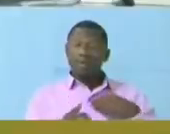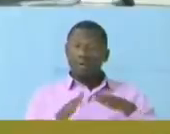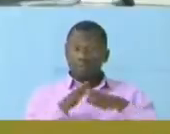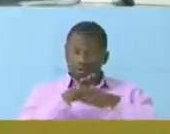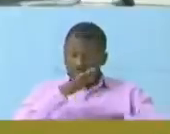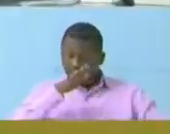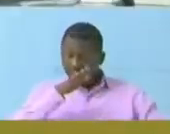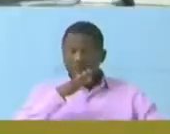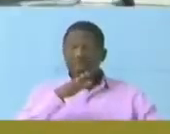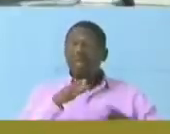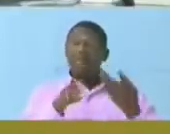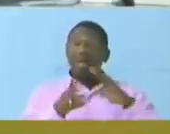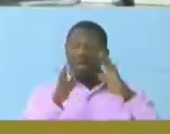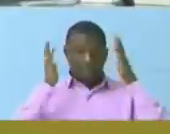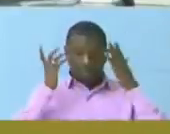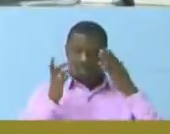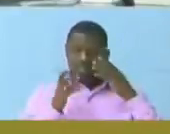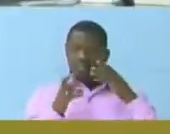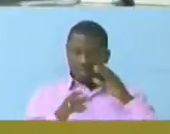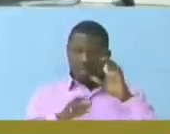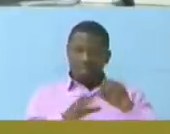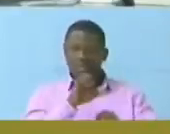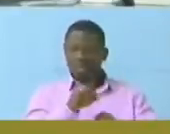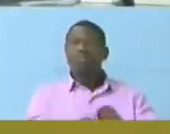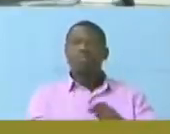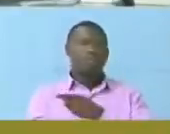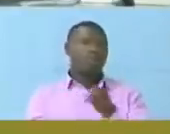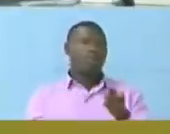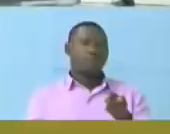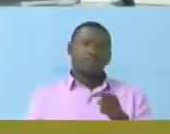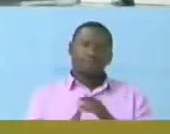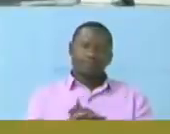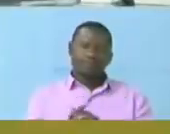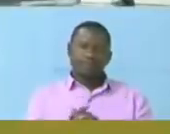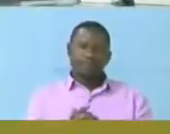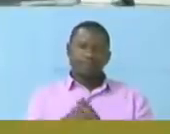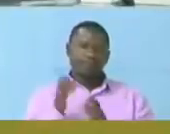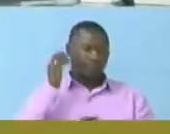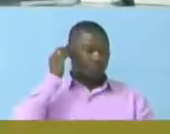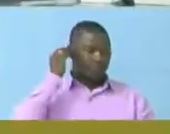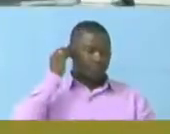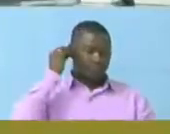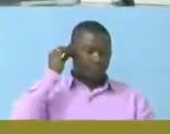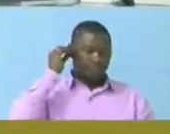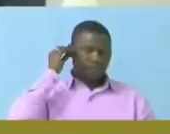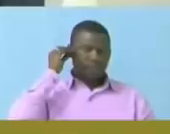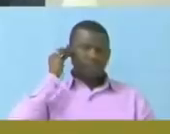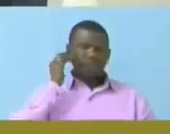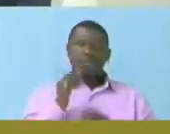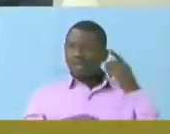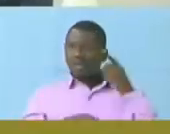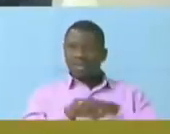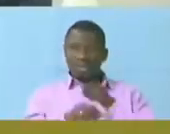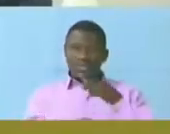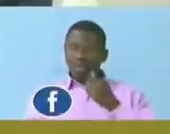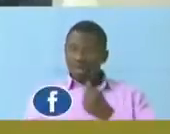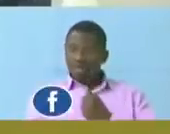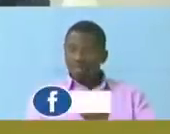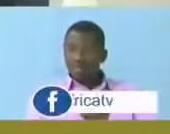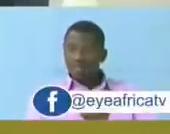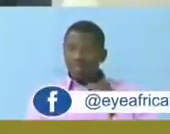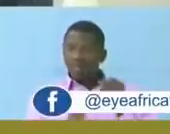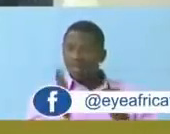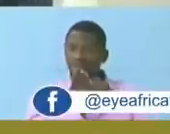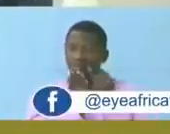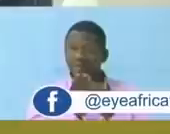soto nda dawda nke sotole were you afraid to investigate the state guards